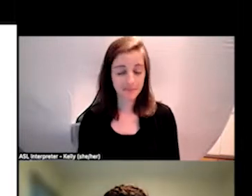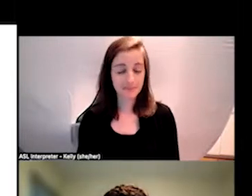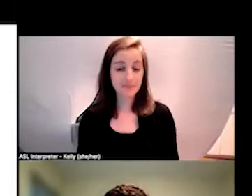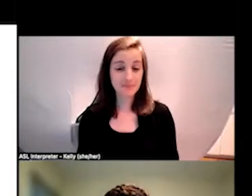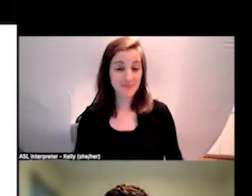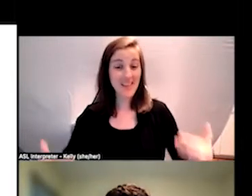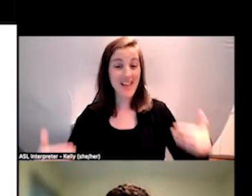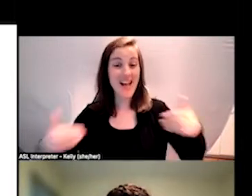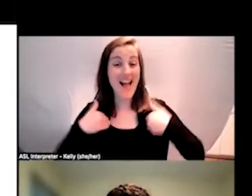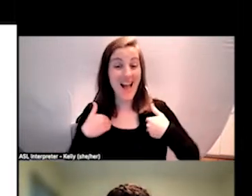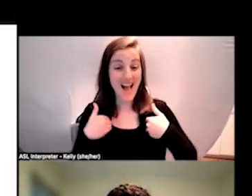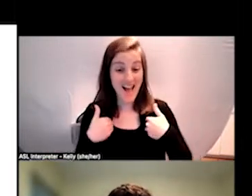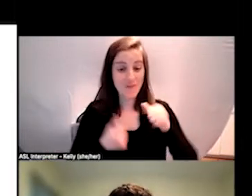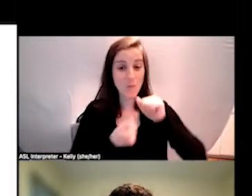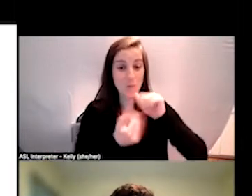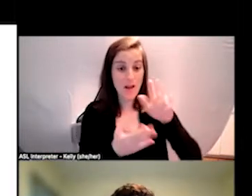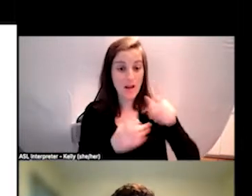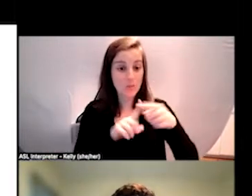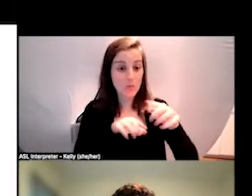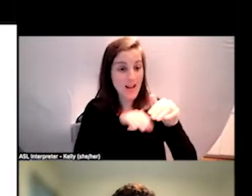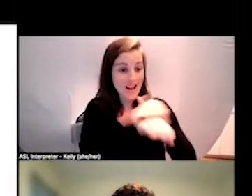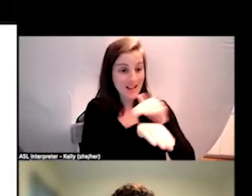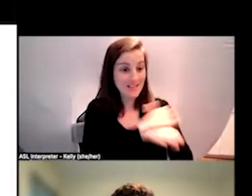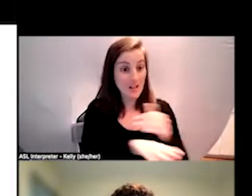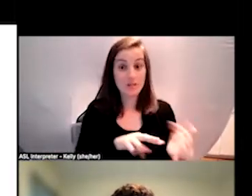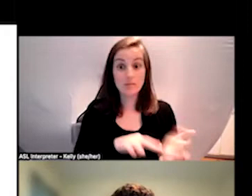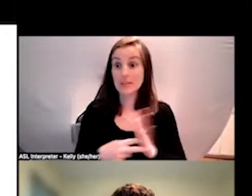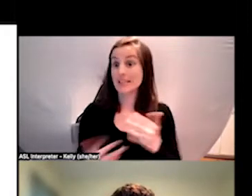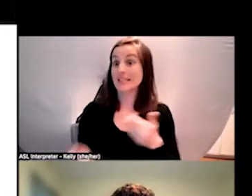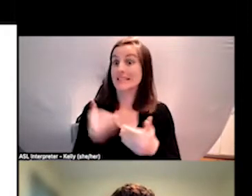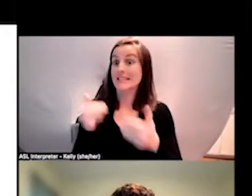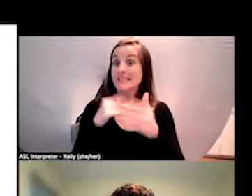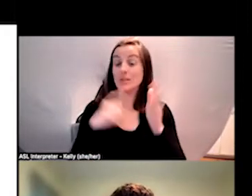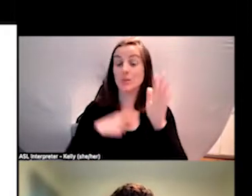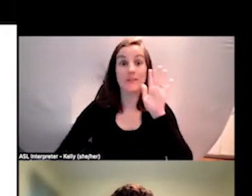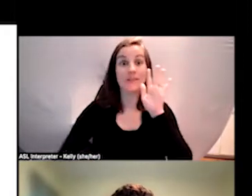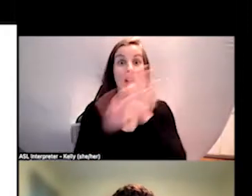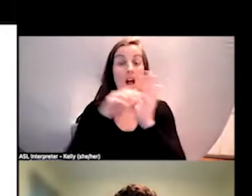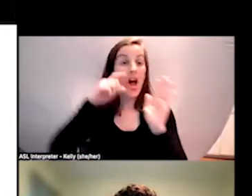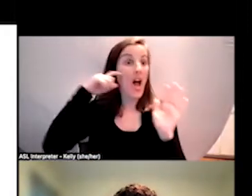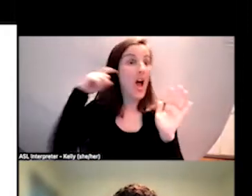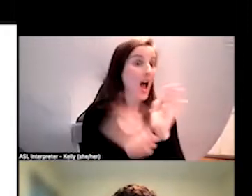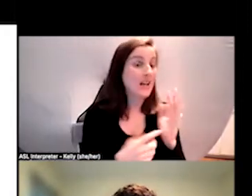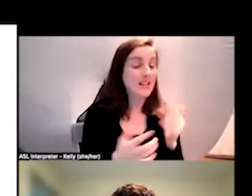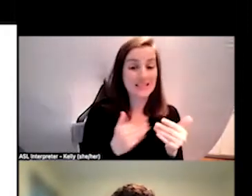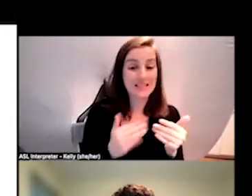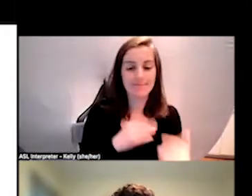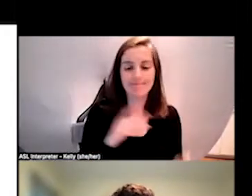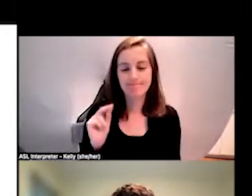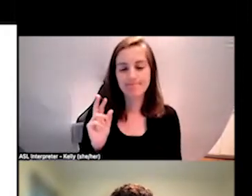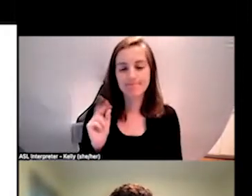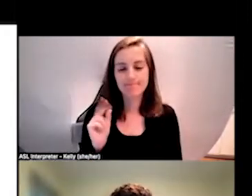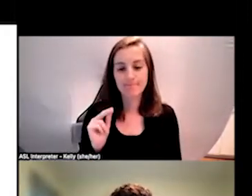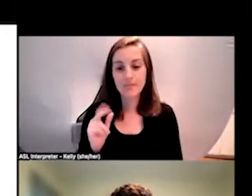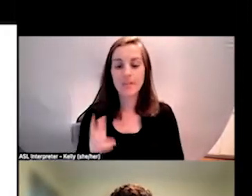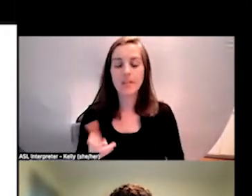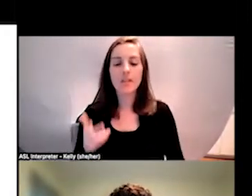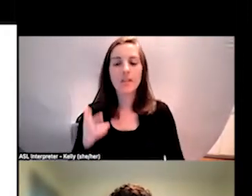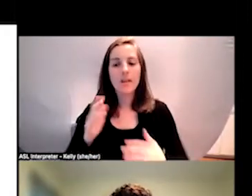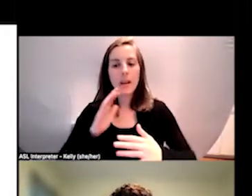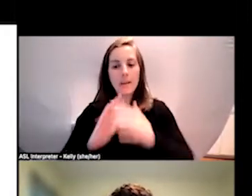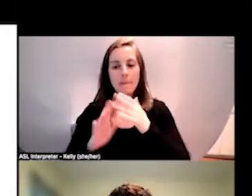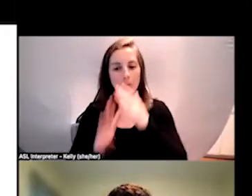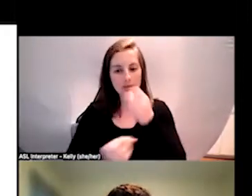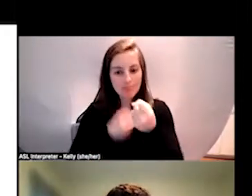lot of these resources. And so that's where community support, looking around, finding online